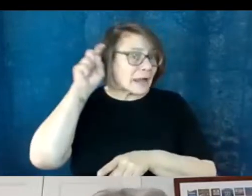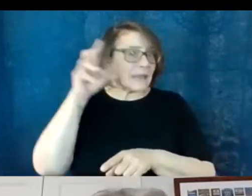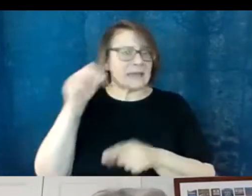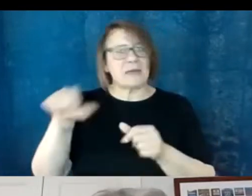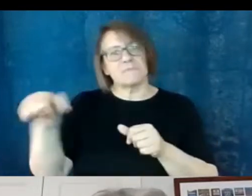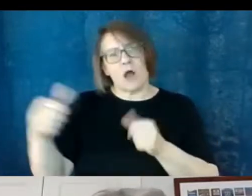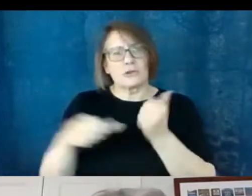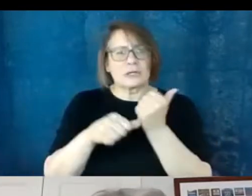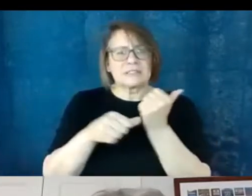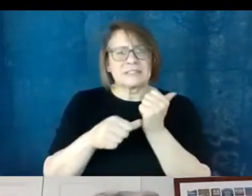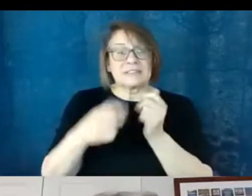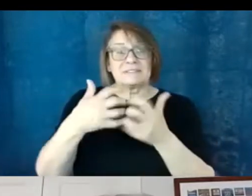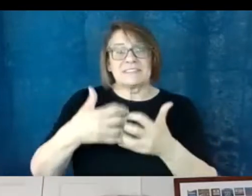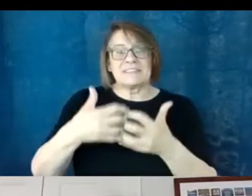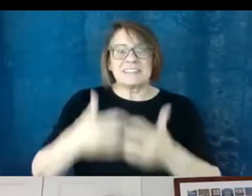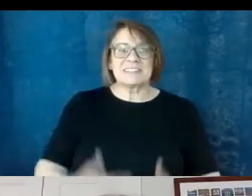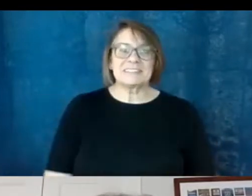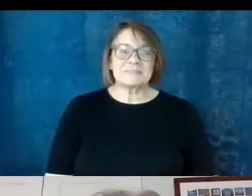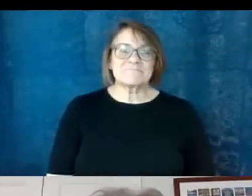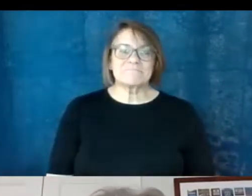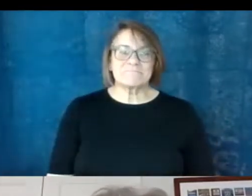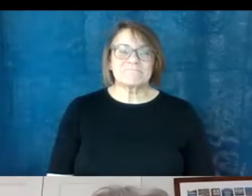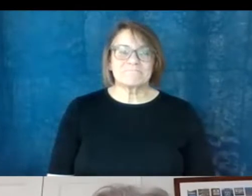and that kind of thing. So,